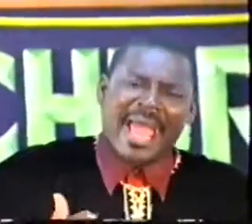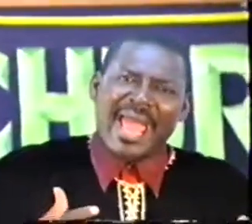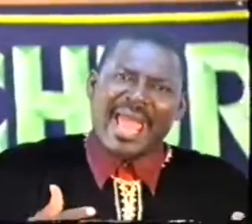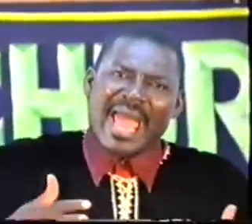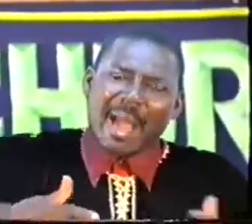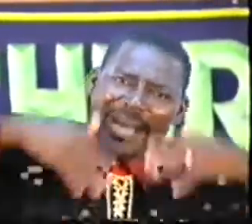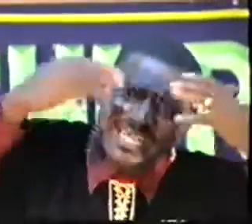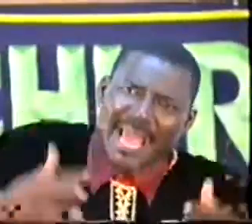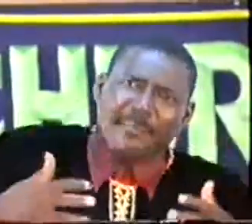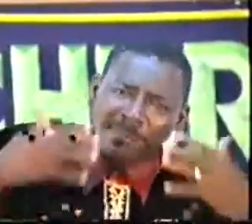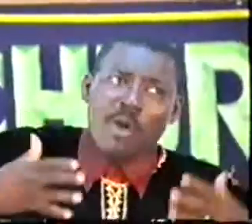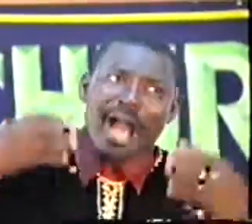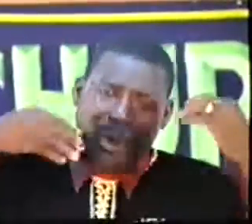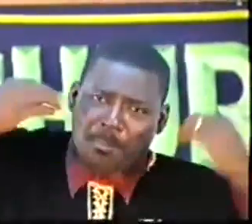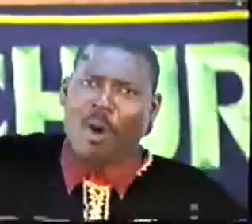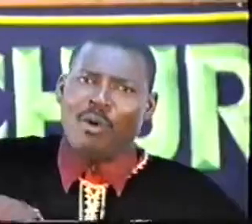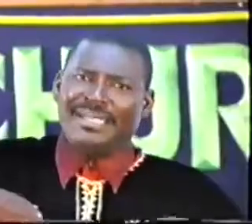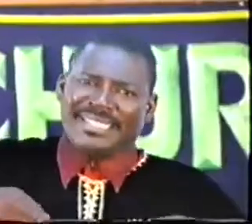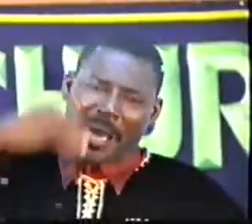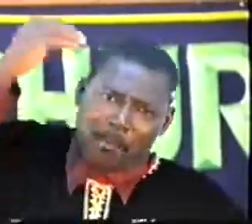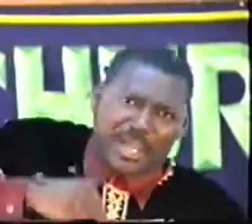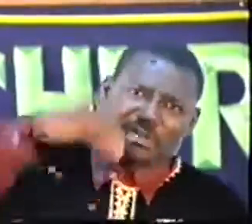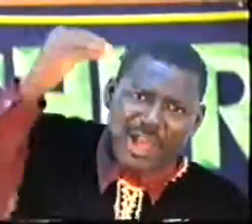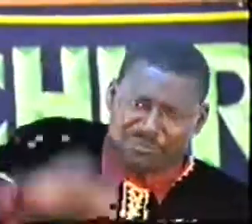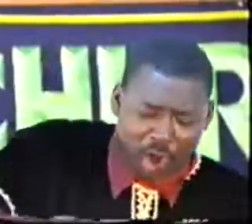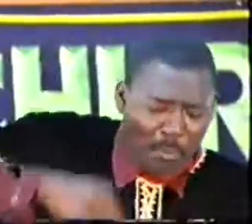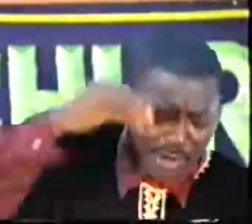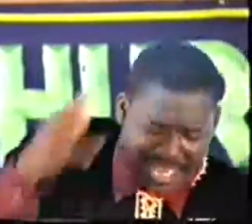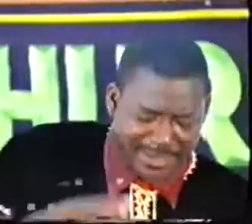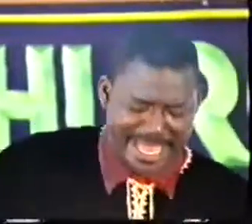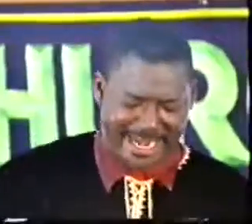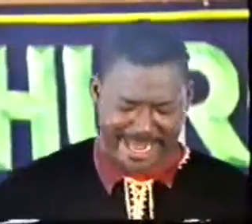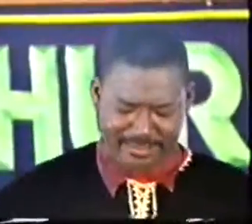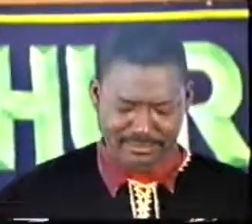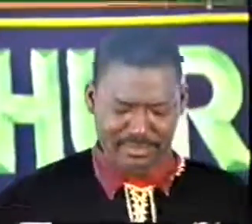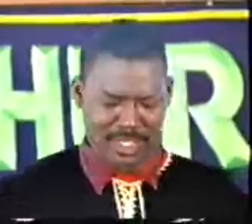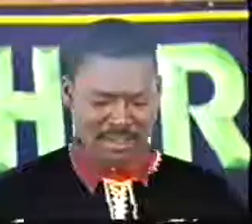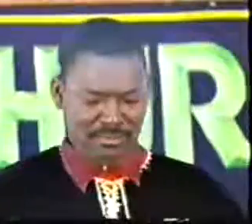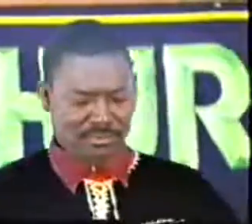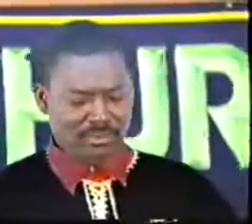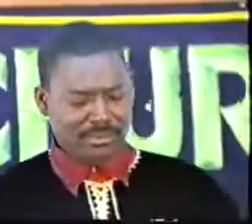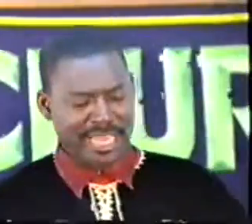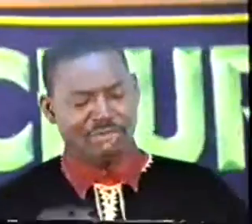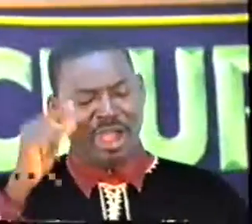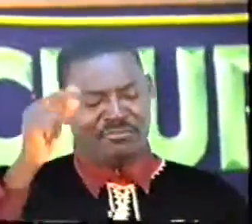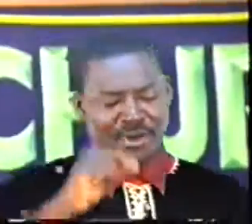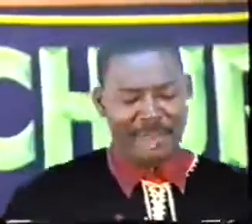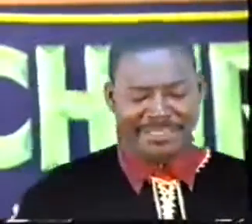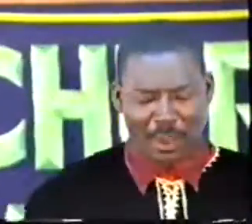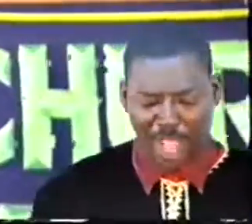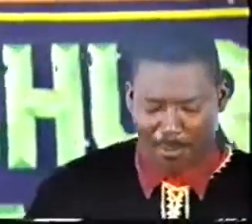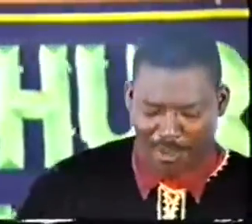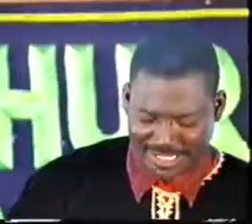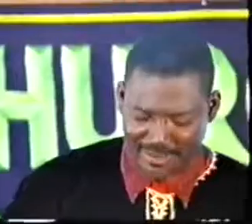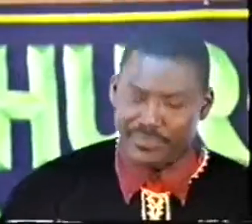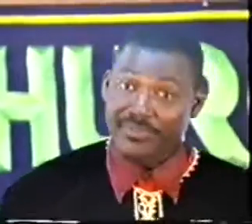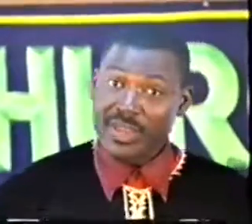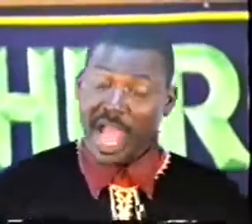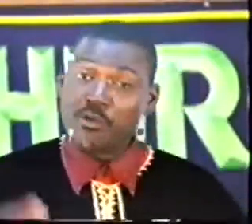nipa ebe ye me onyankopon dear mo Israel for would ye me yana. Na Israel for no ebisa